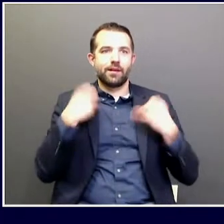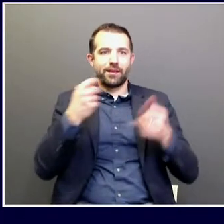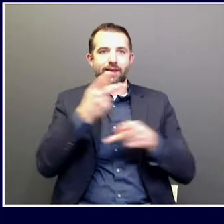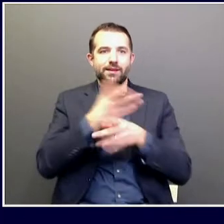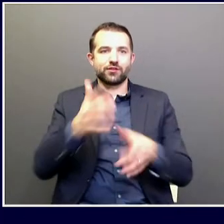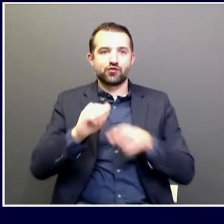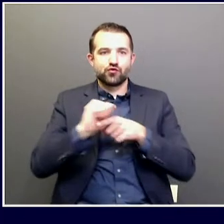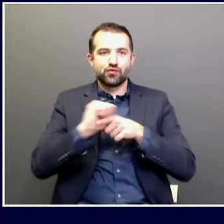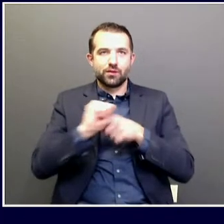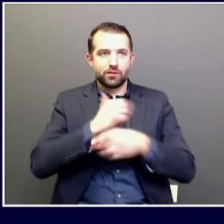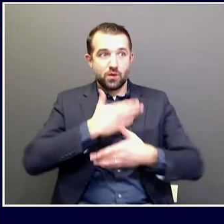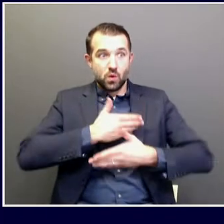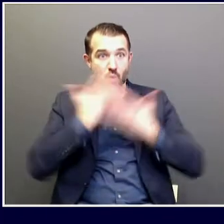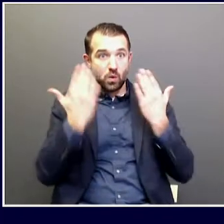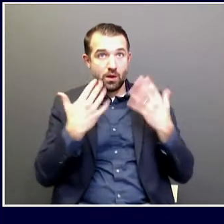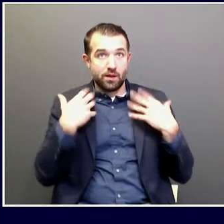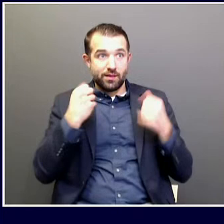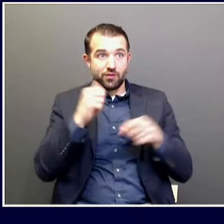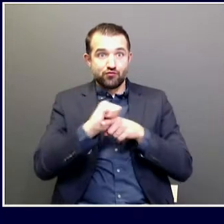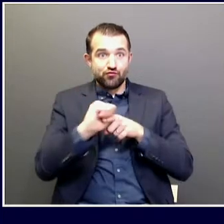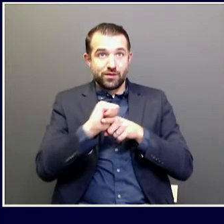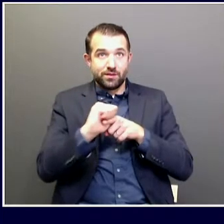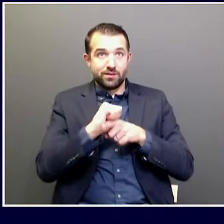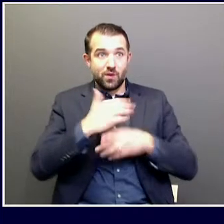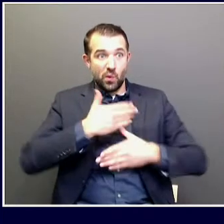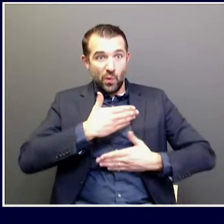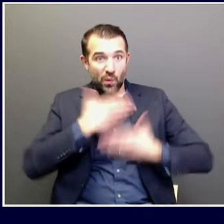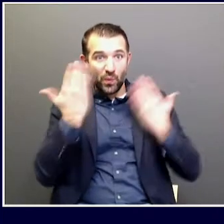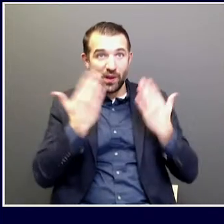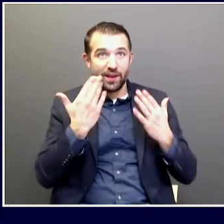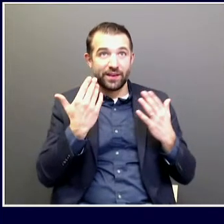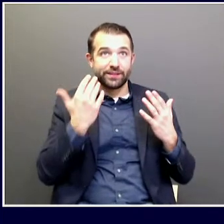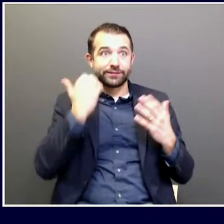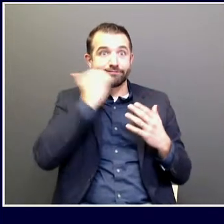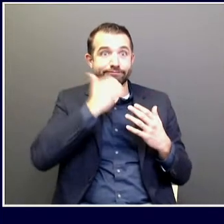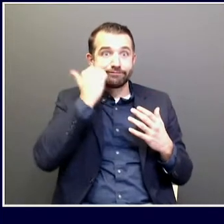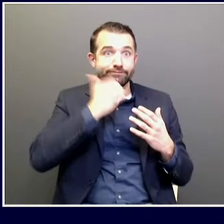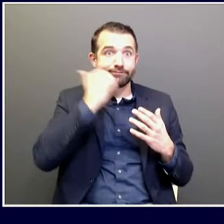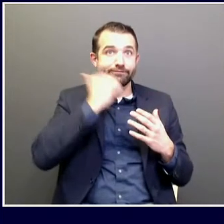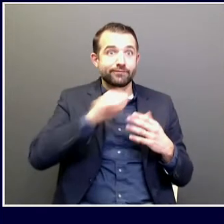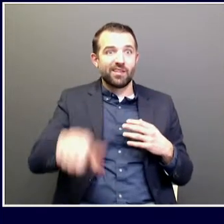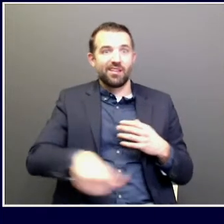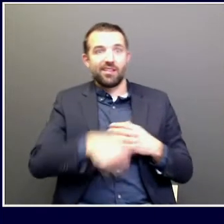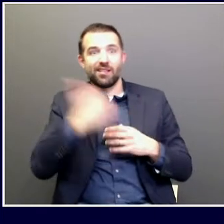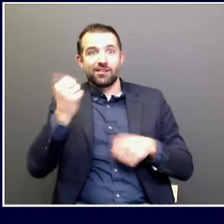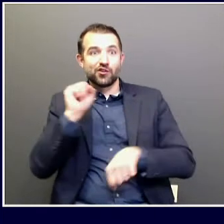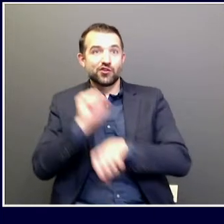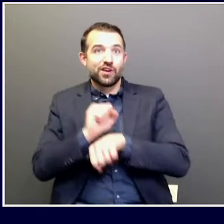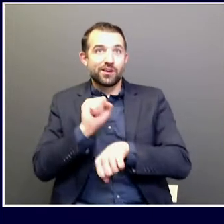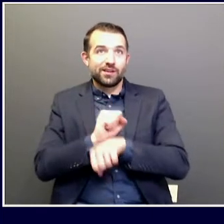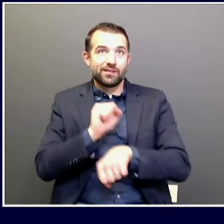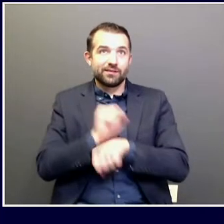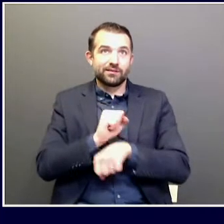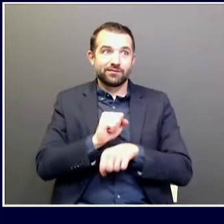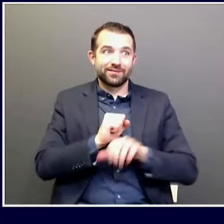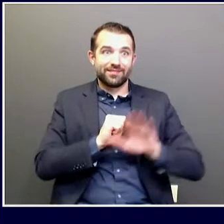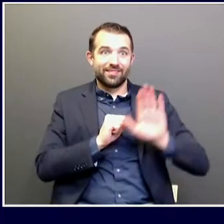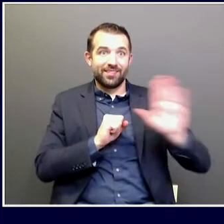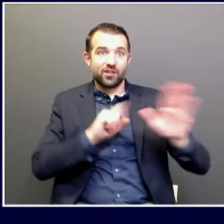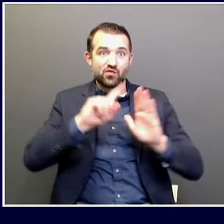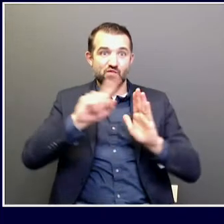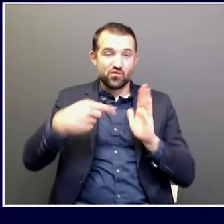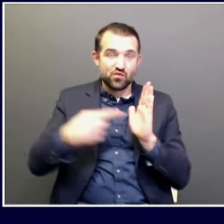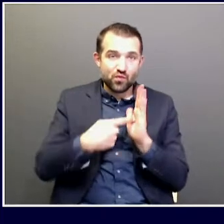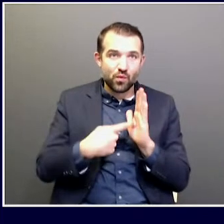non-healthcare trained National Guard folks who will be doing not healthcare jobs, but support